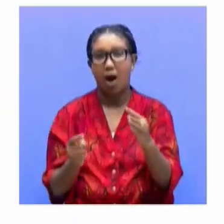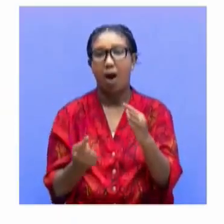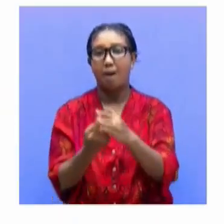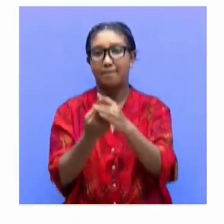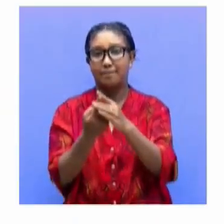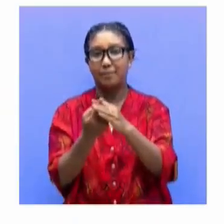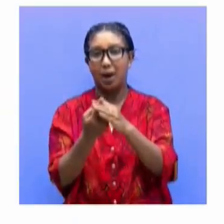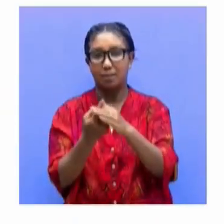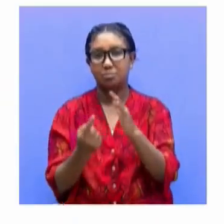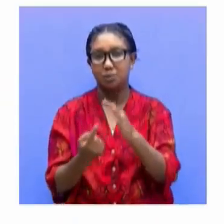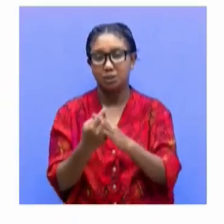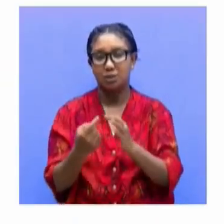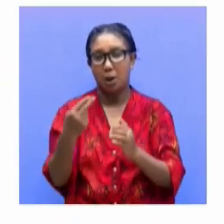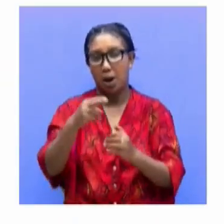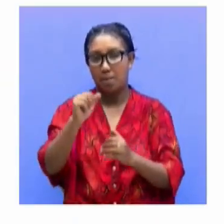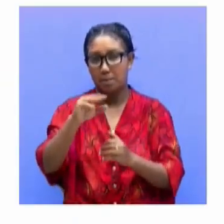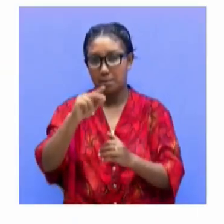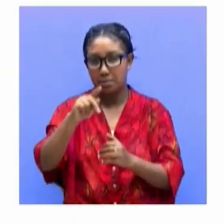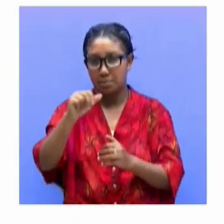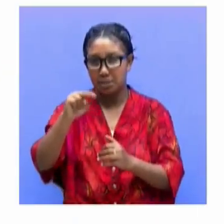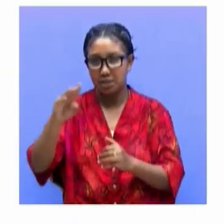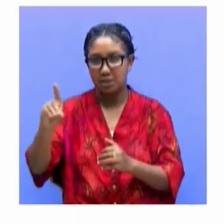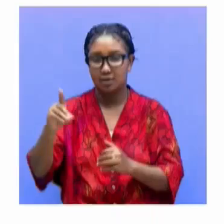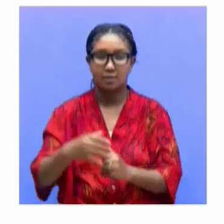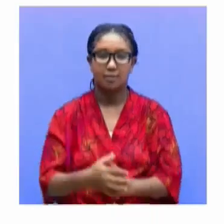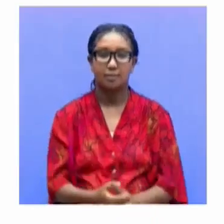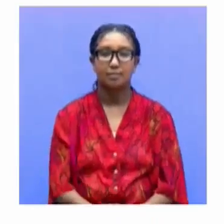or happened.